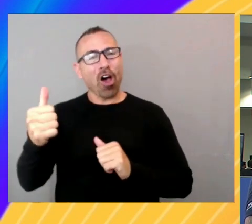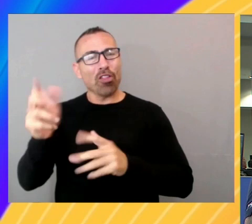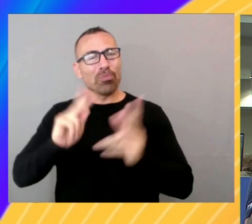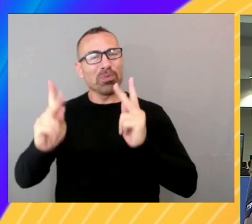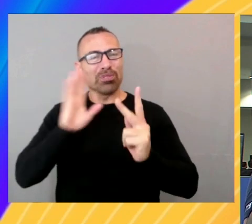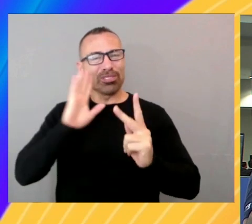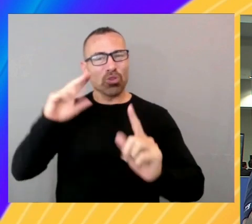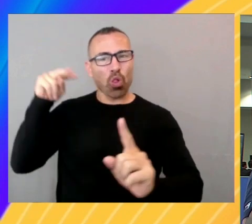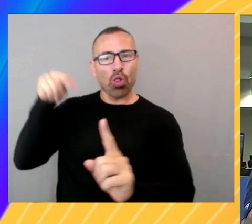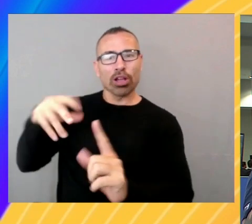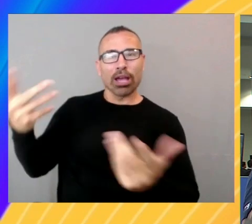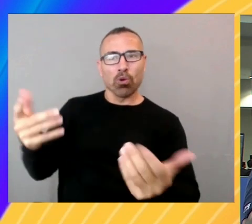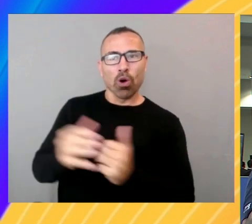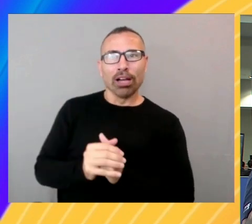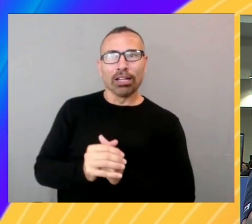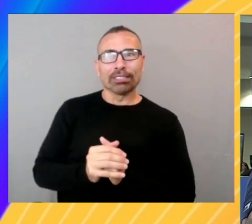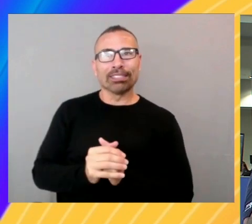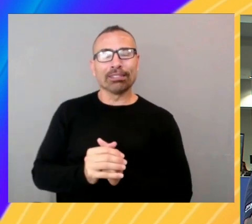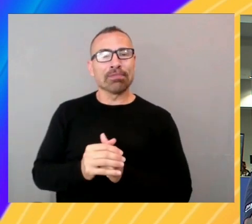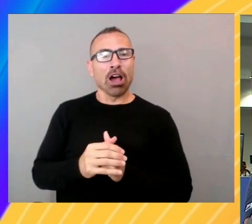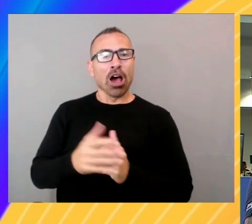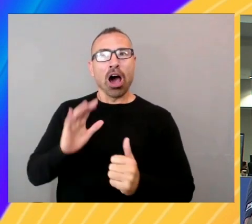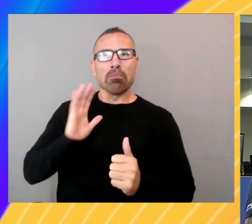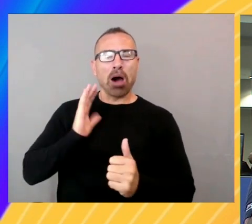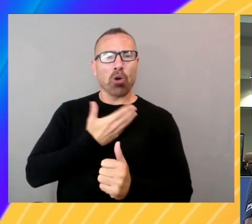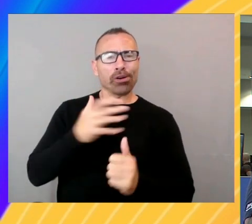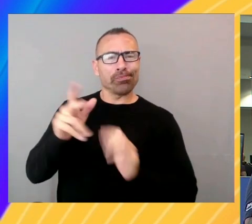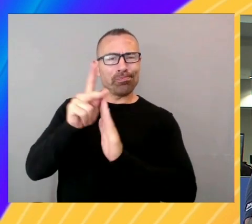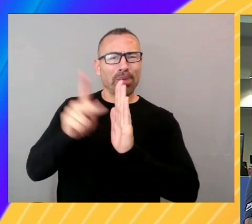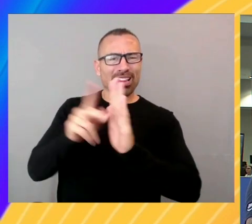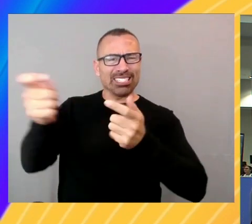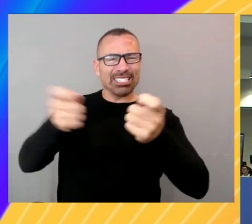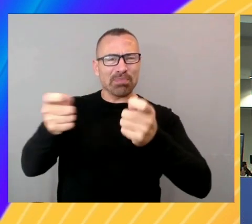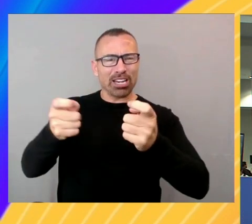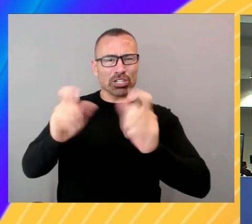almost like a theme of organizations this morning, isn't it?